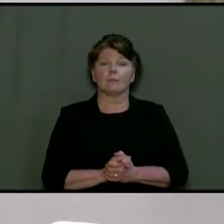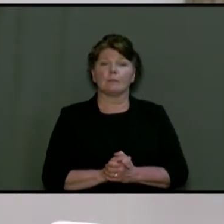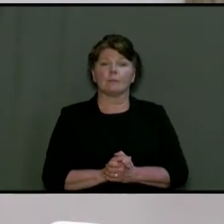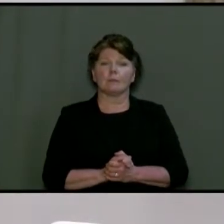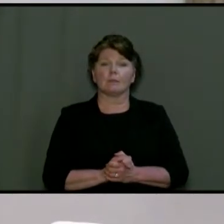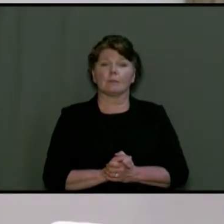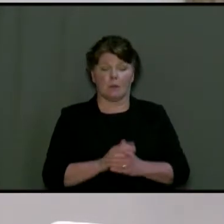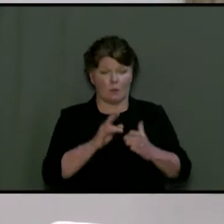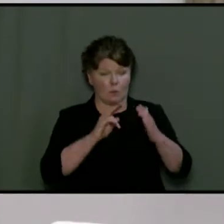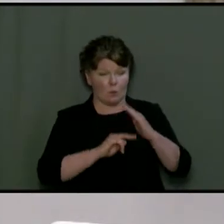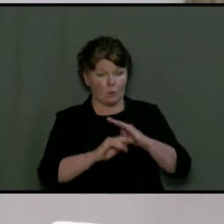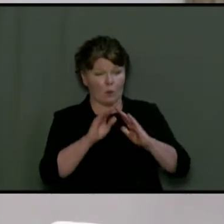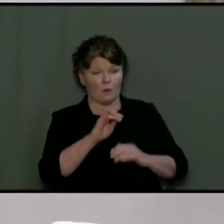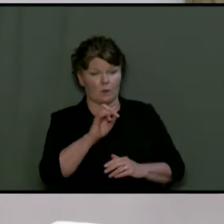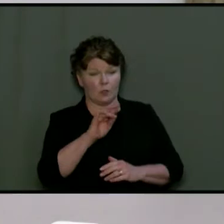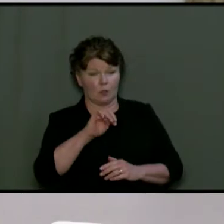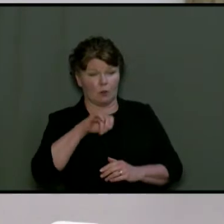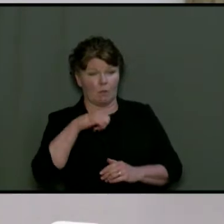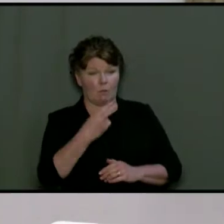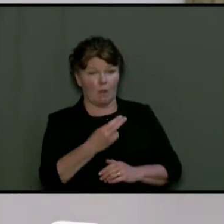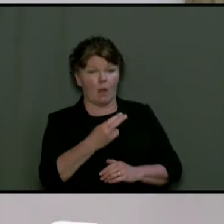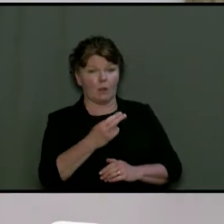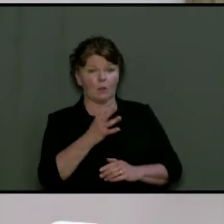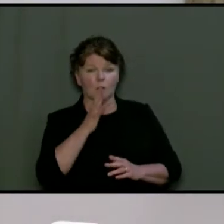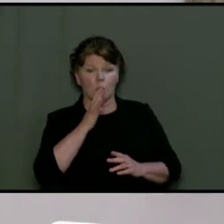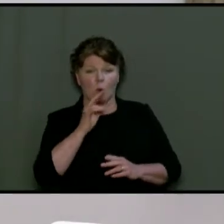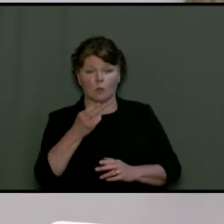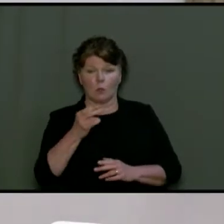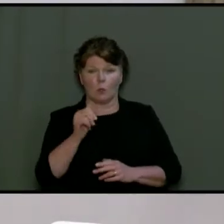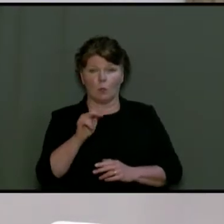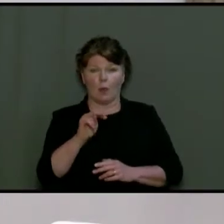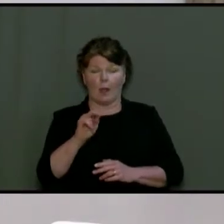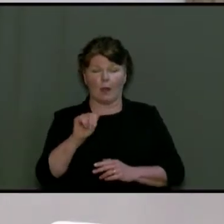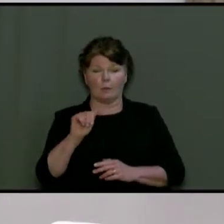Then the prophet Jeremiah spoke to Hannah, the prophet, in the